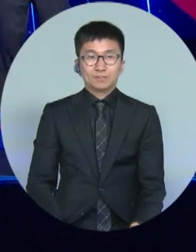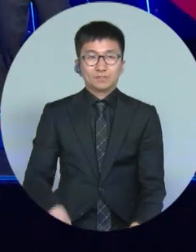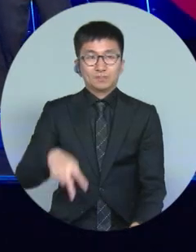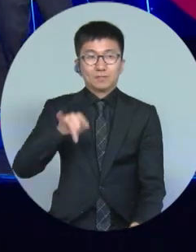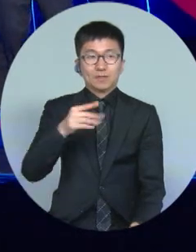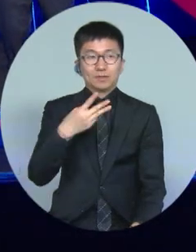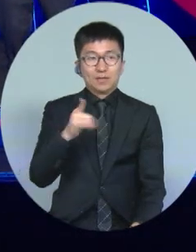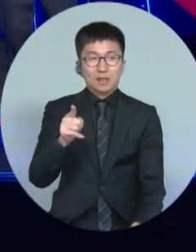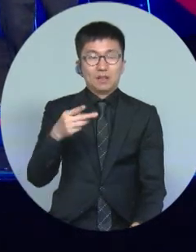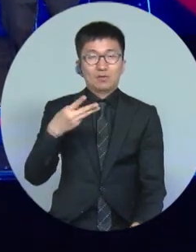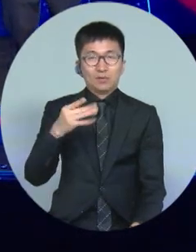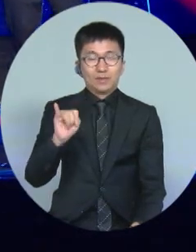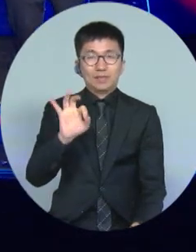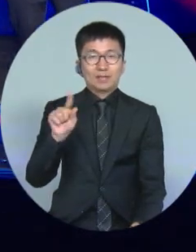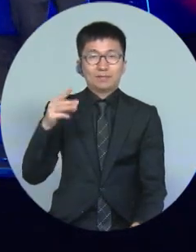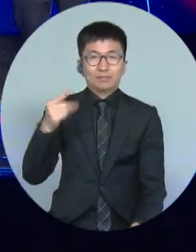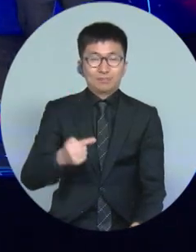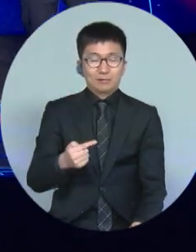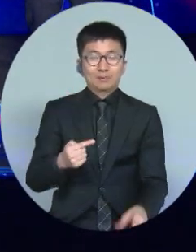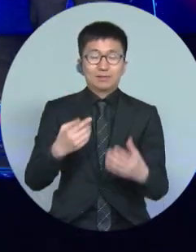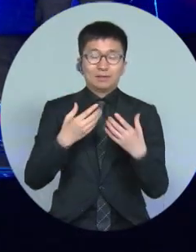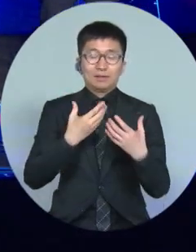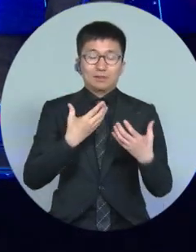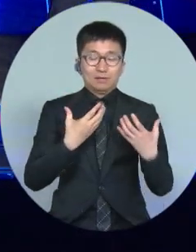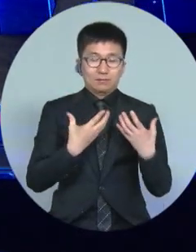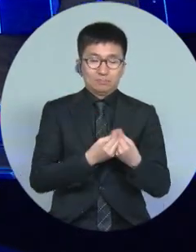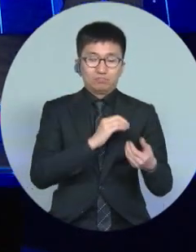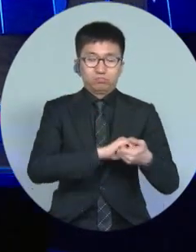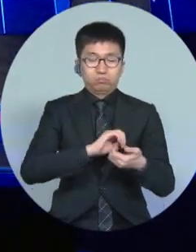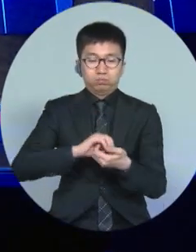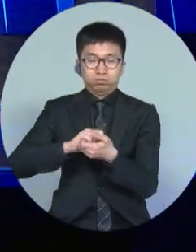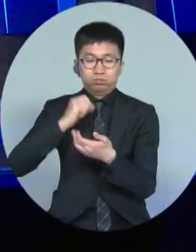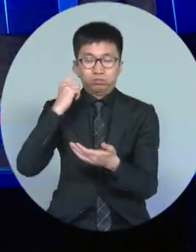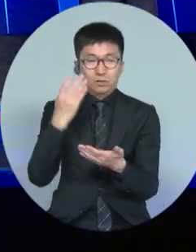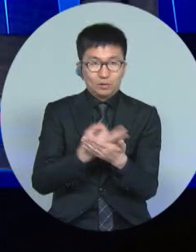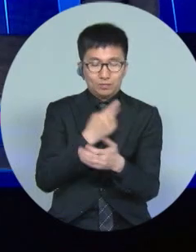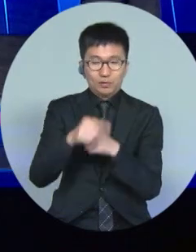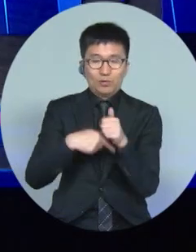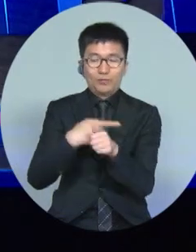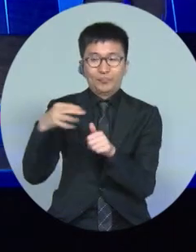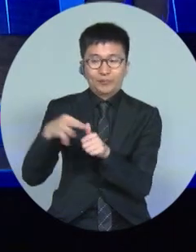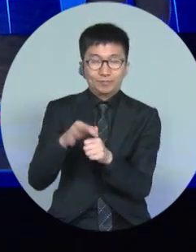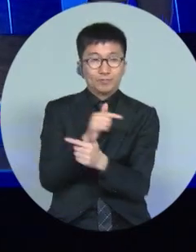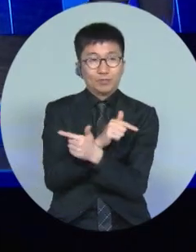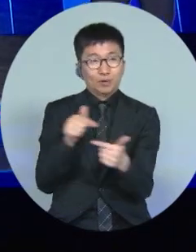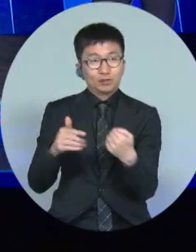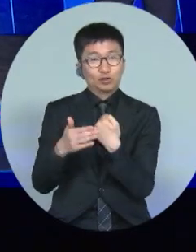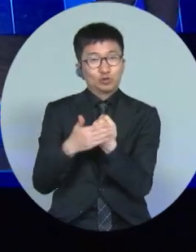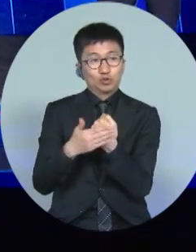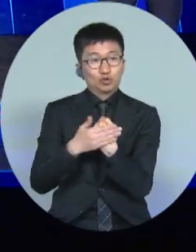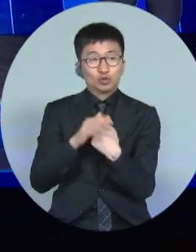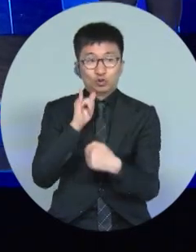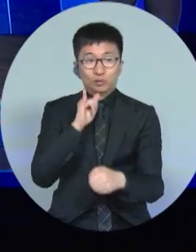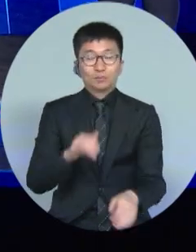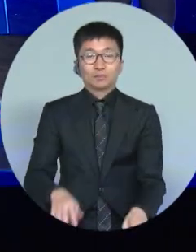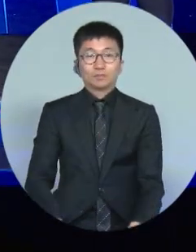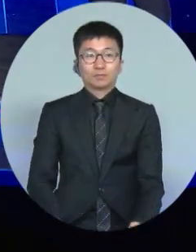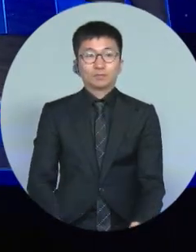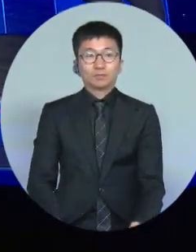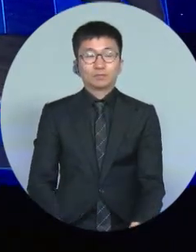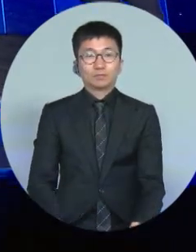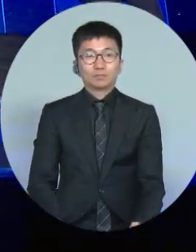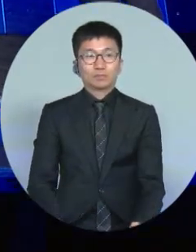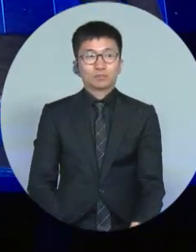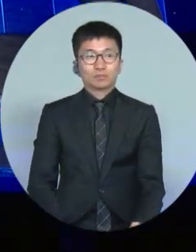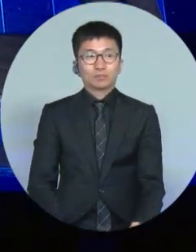with salaries and pensions and so on. When I was a student, we were told that that would be the majority by the